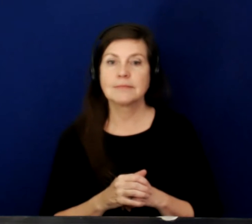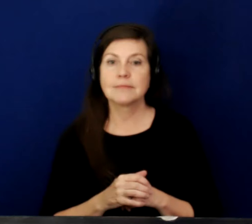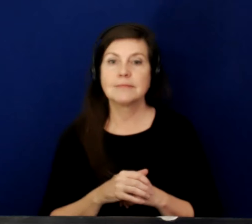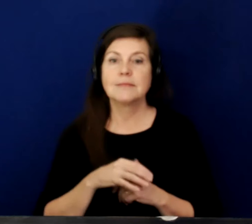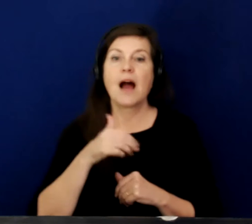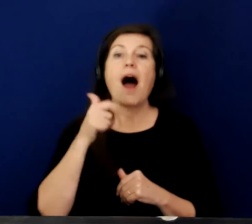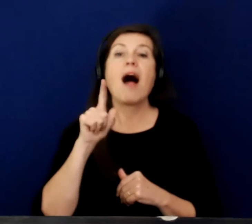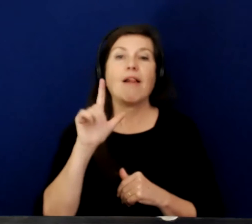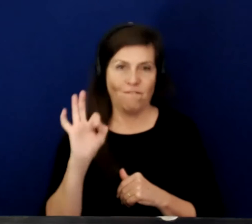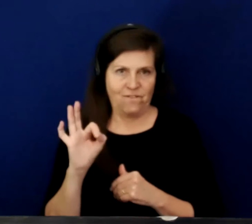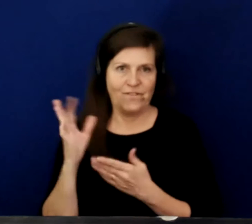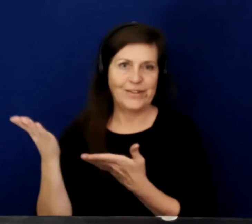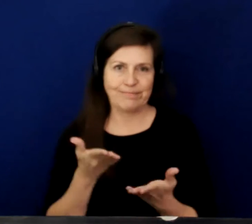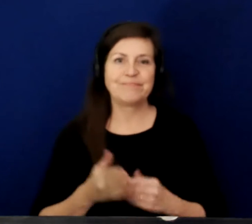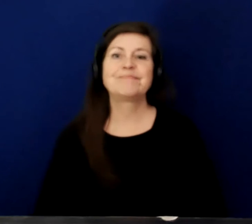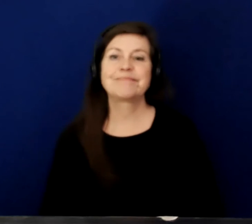So.